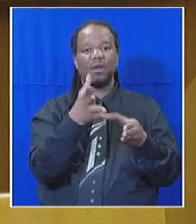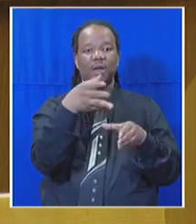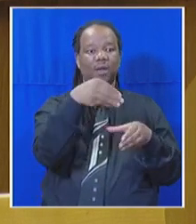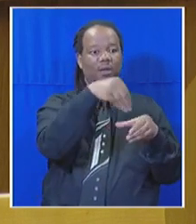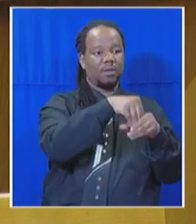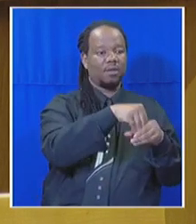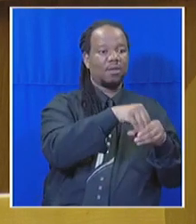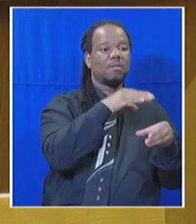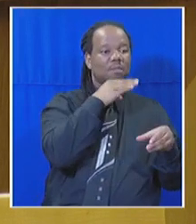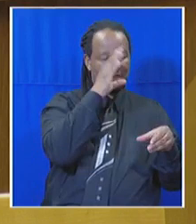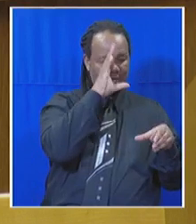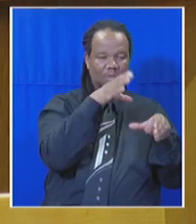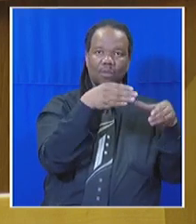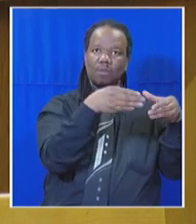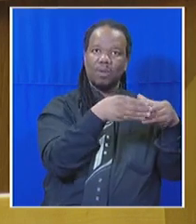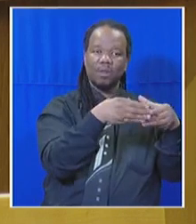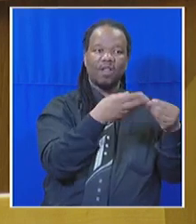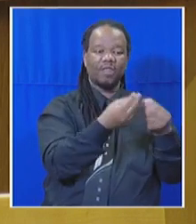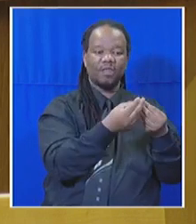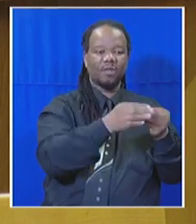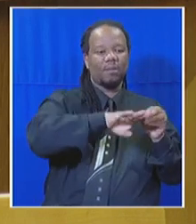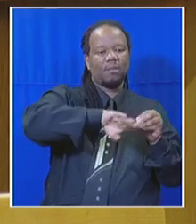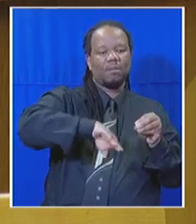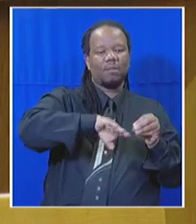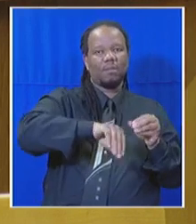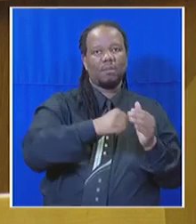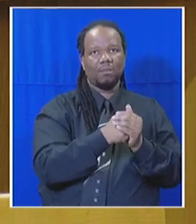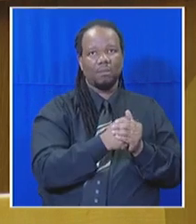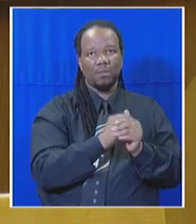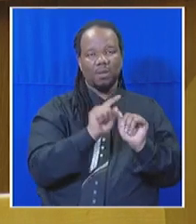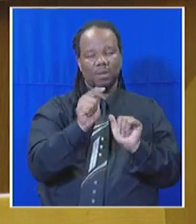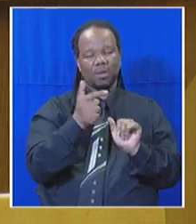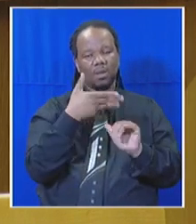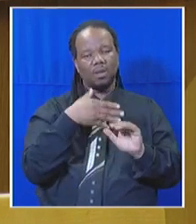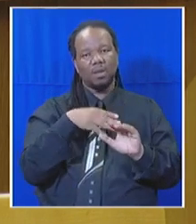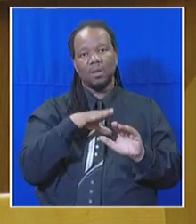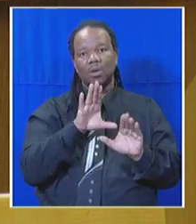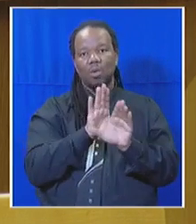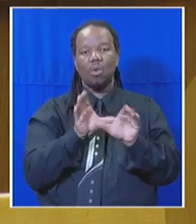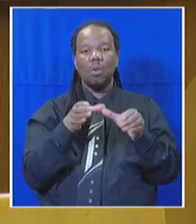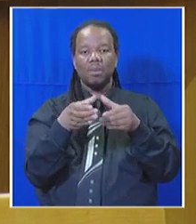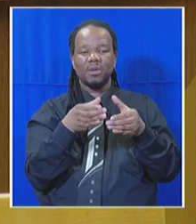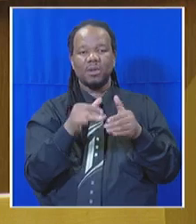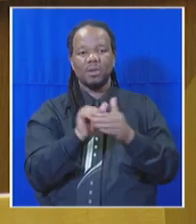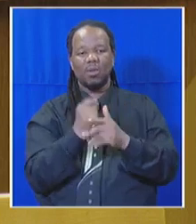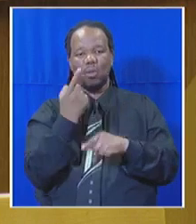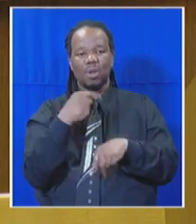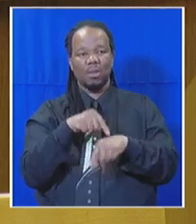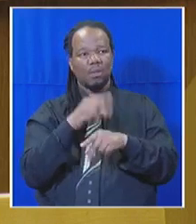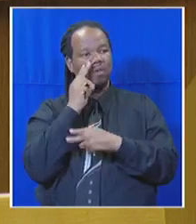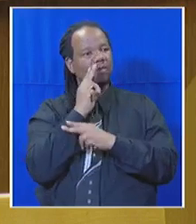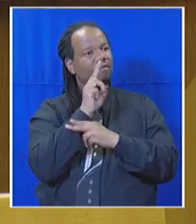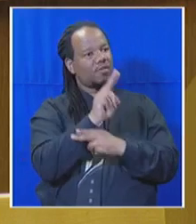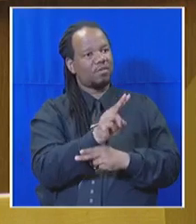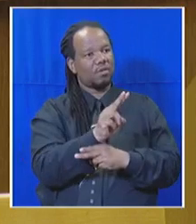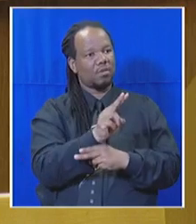committee, remain sorely neglected. The interaction with the committee remains minimal, with only one oversight visit by the committee having been undertaken in 2